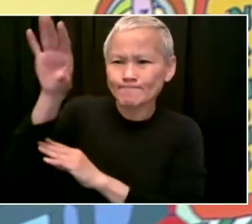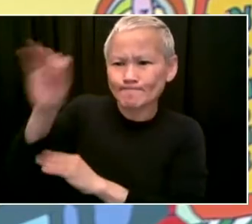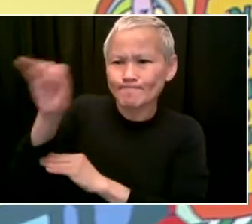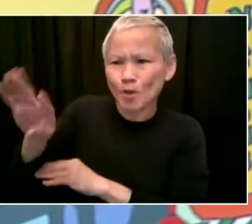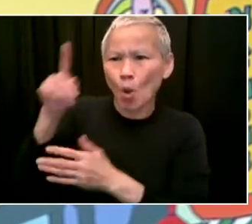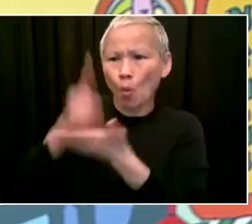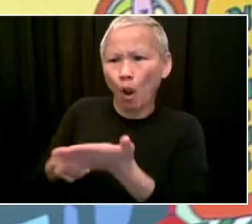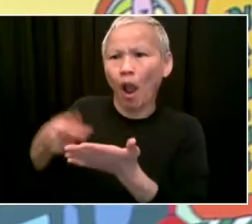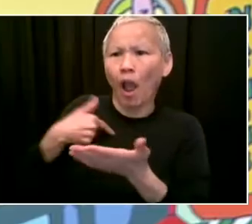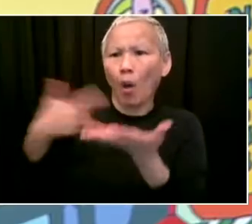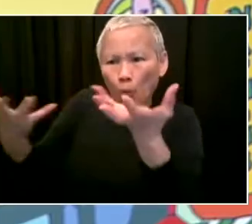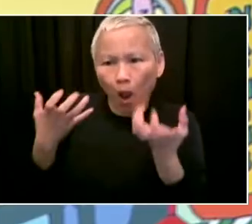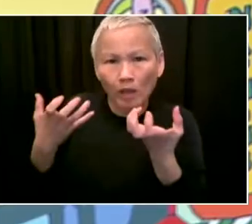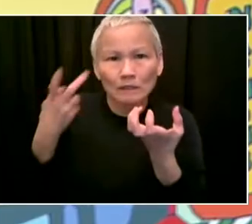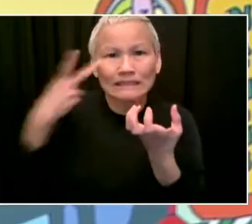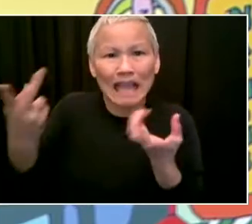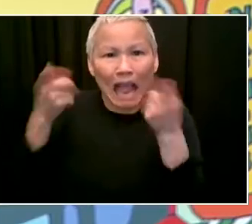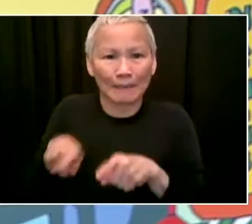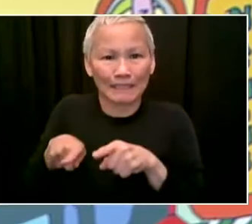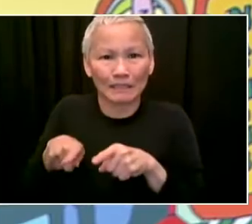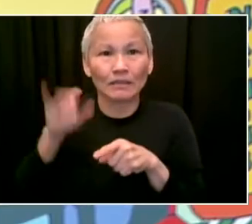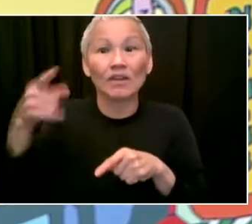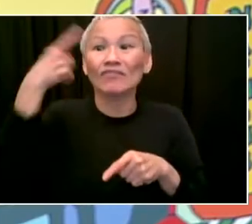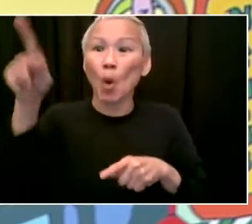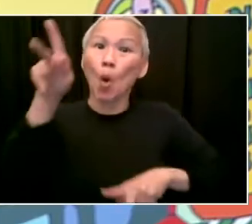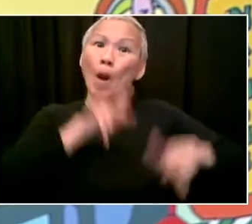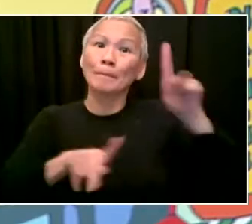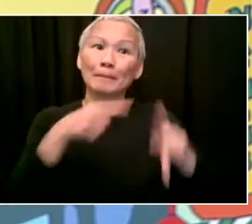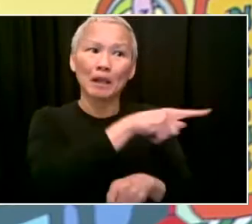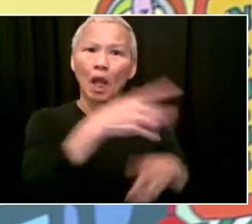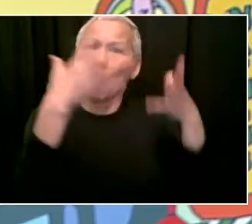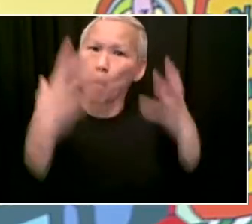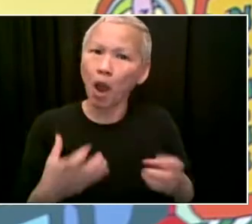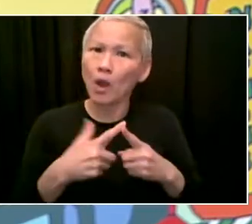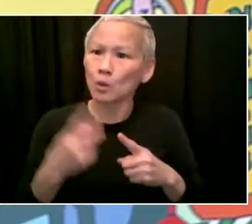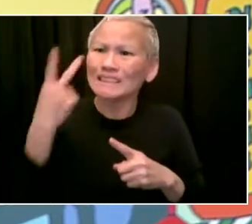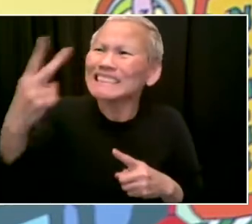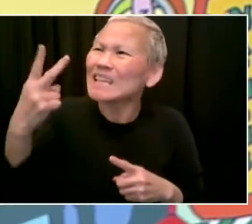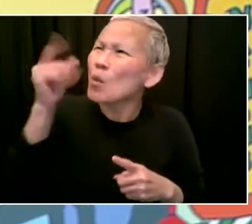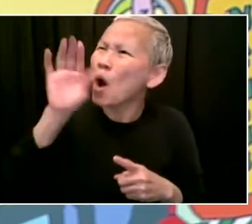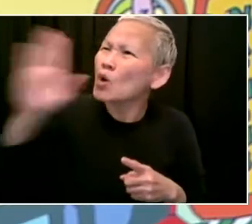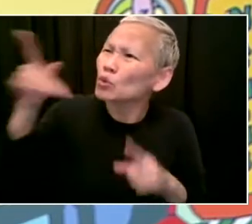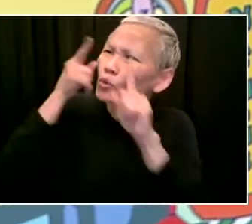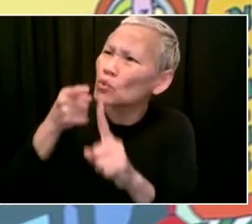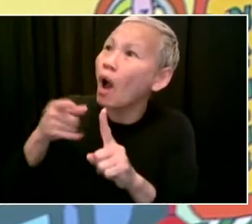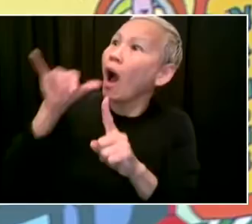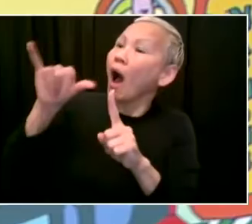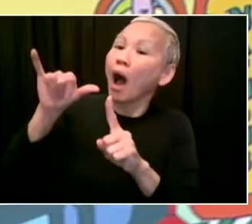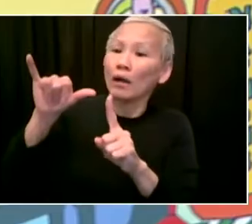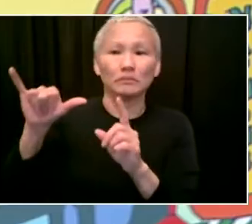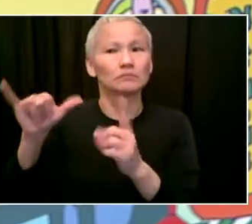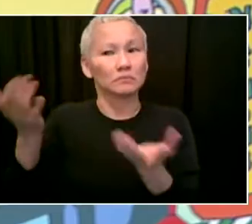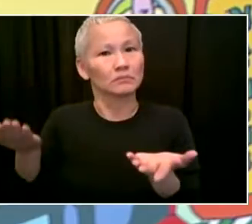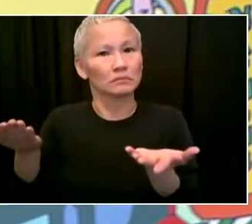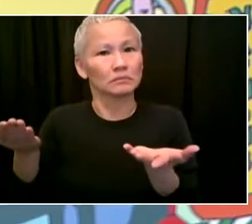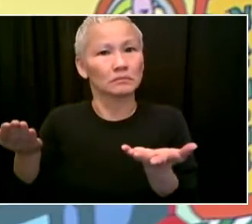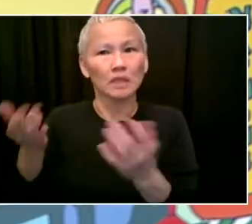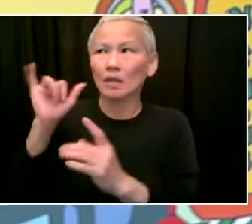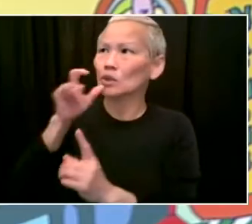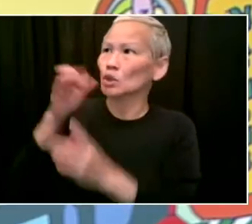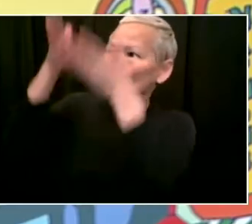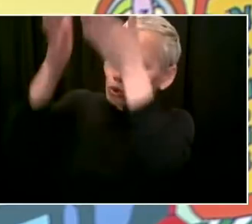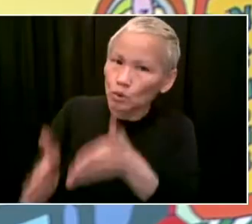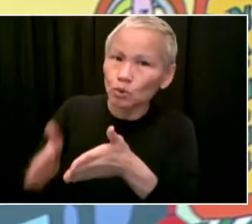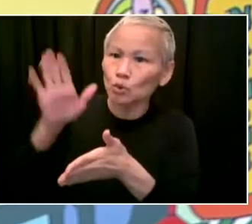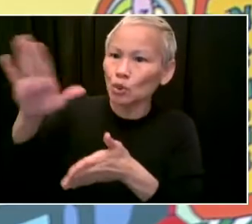clear vision of who people are and what they're going to do. I don't feel like that